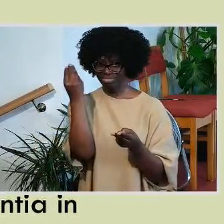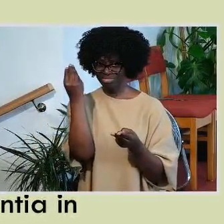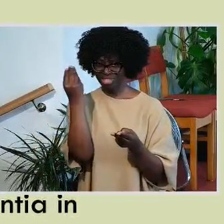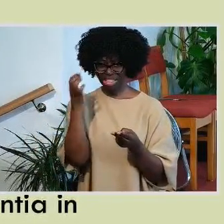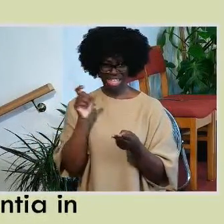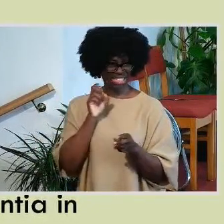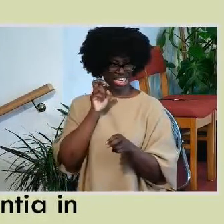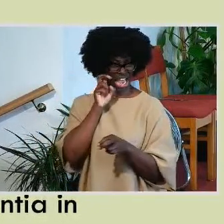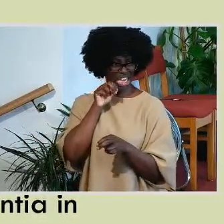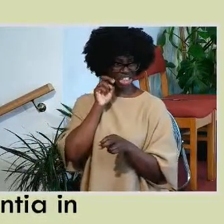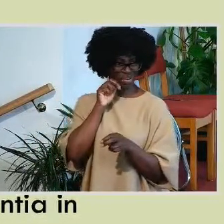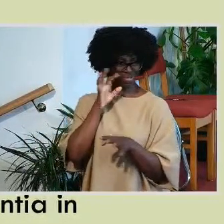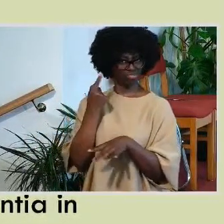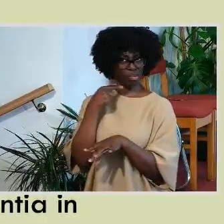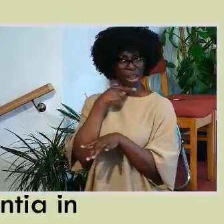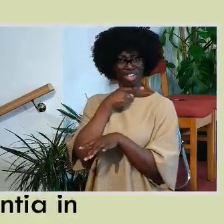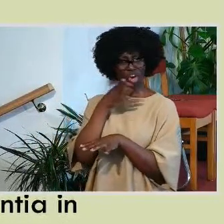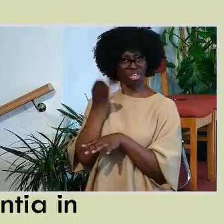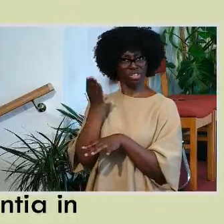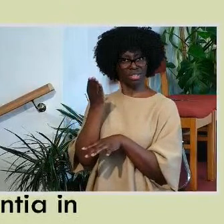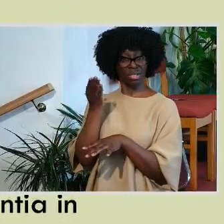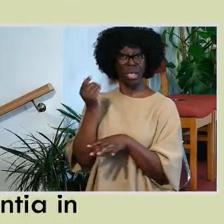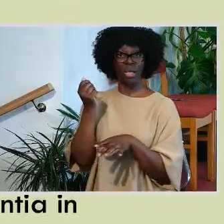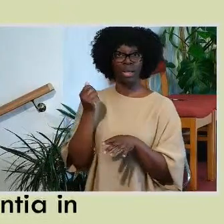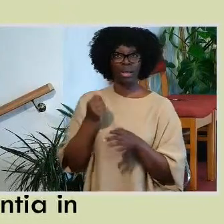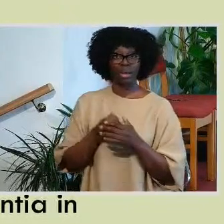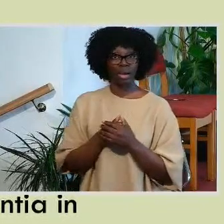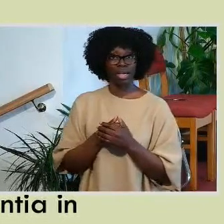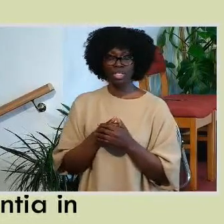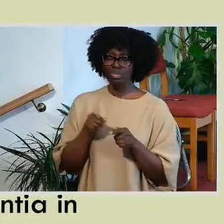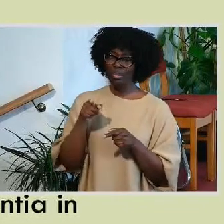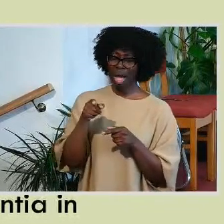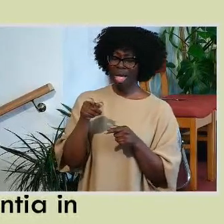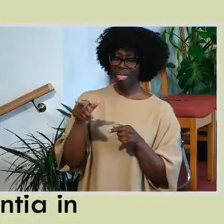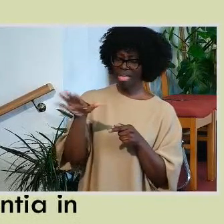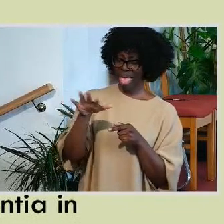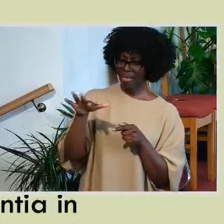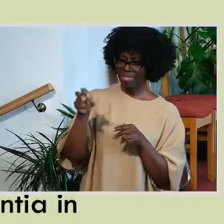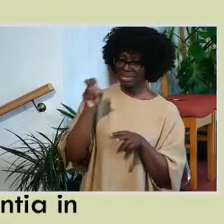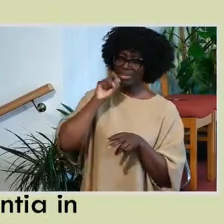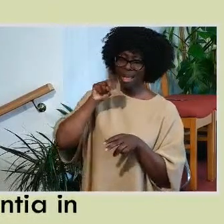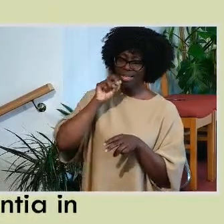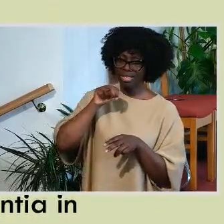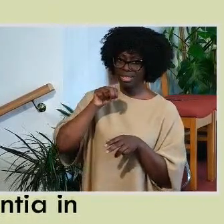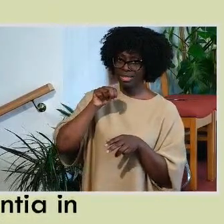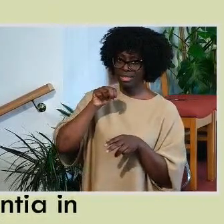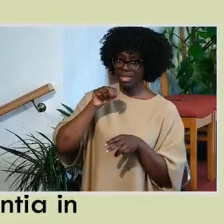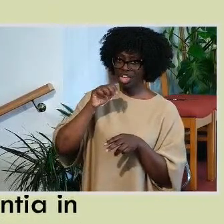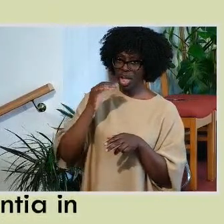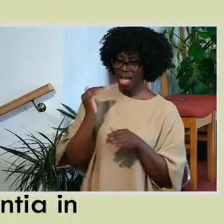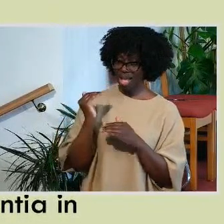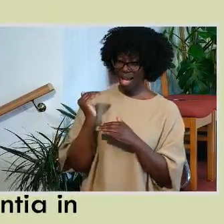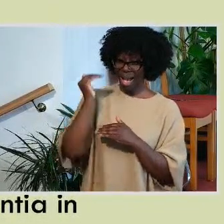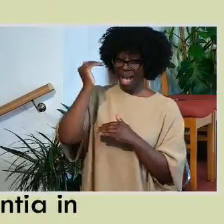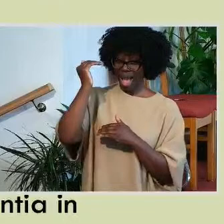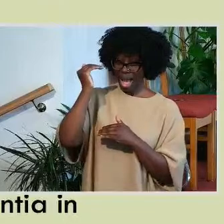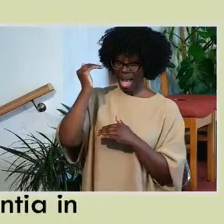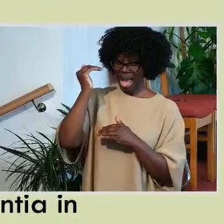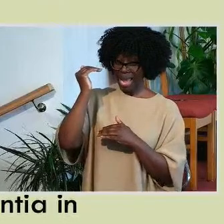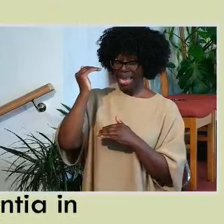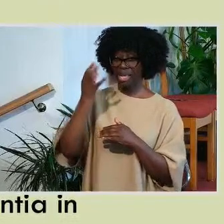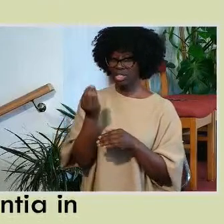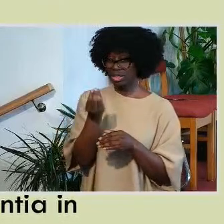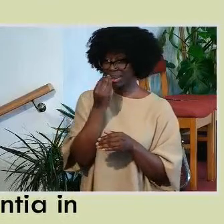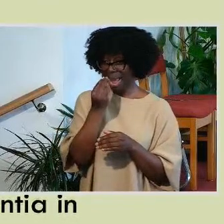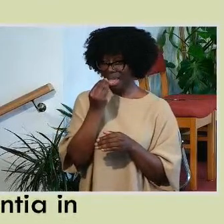what they think is the explanation is that those areas in Nigeria where they still have a diet that's very high in fruit and vegetables and low